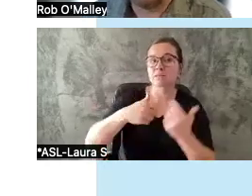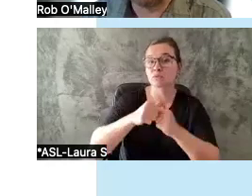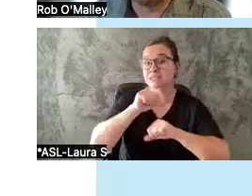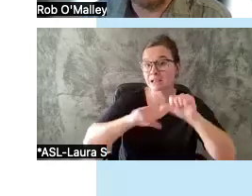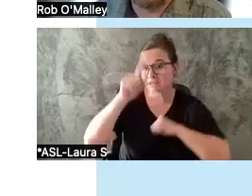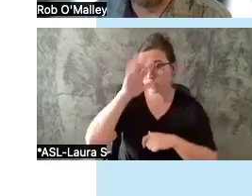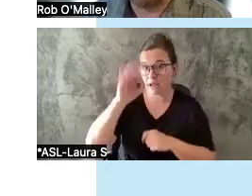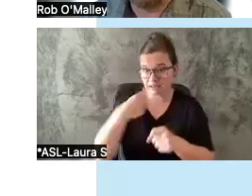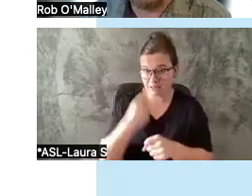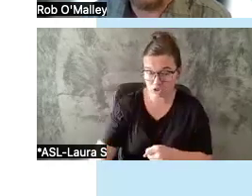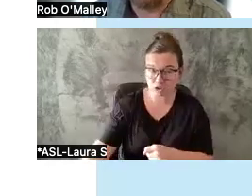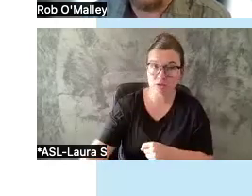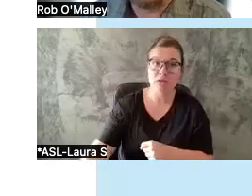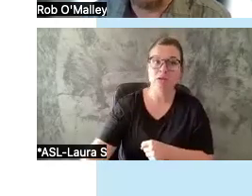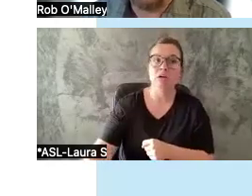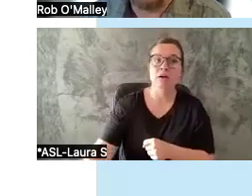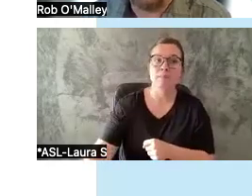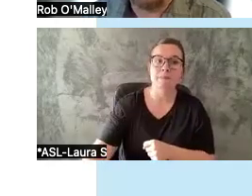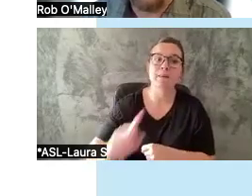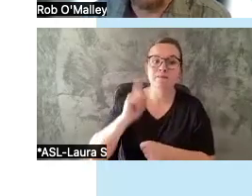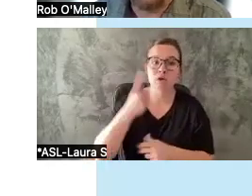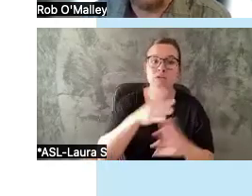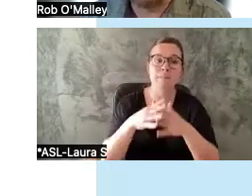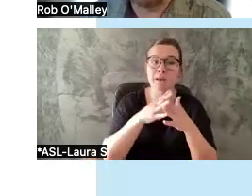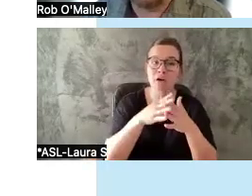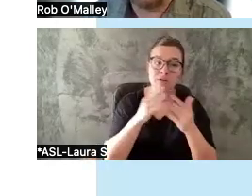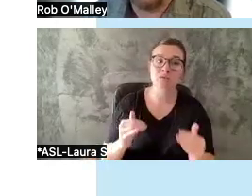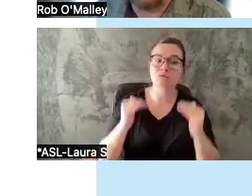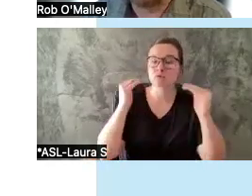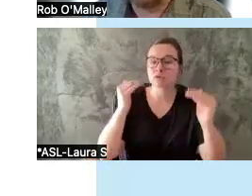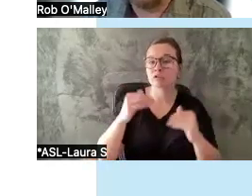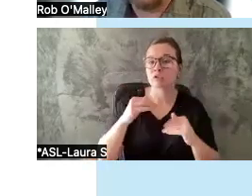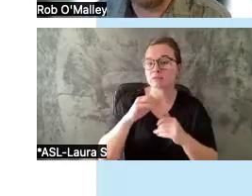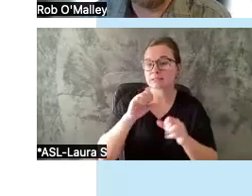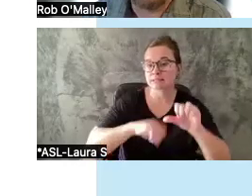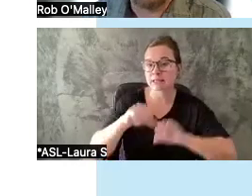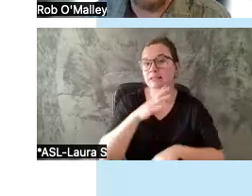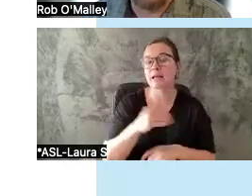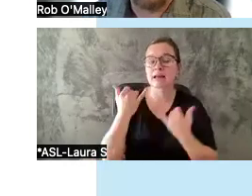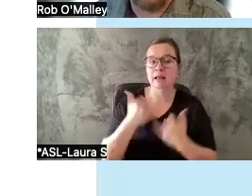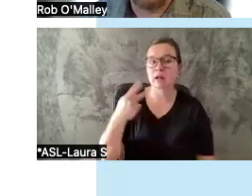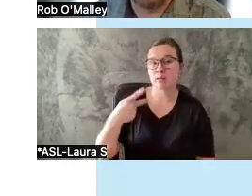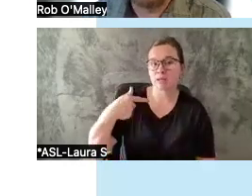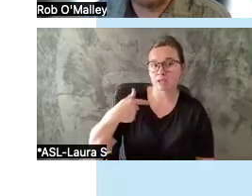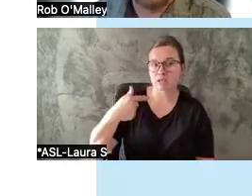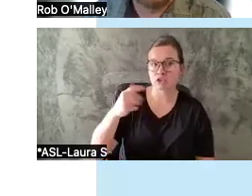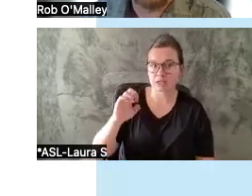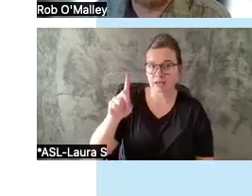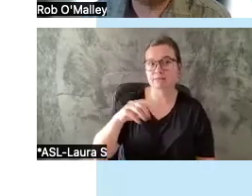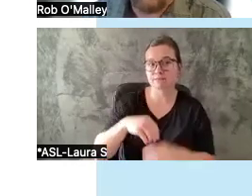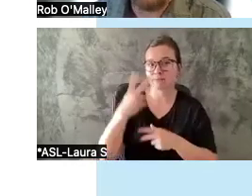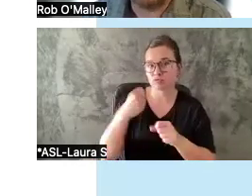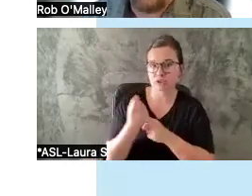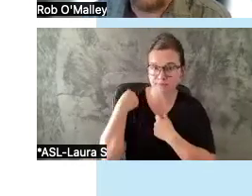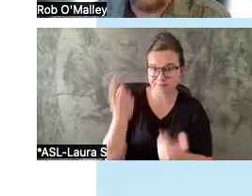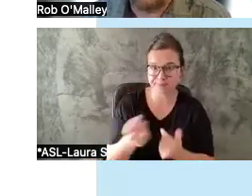9 years, first at the American Association for the Advancement of Science, and now at PGED, where I've been for about 3 years. And